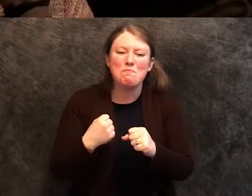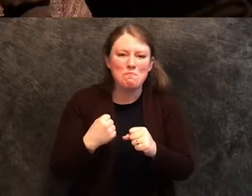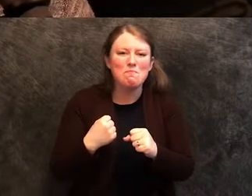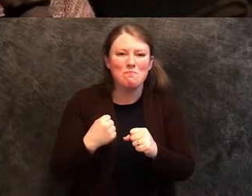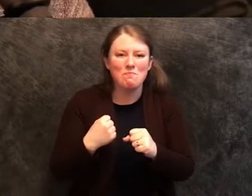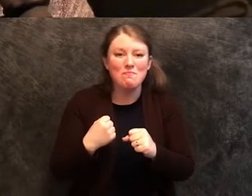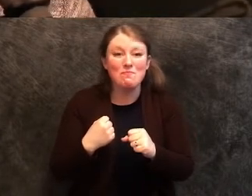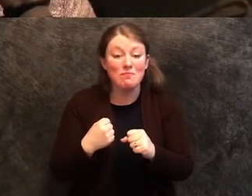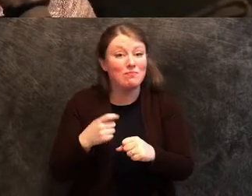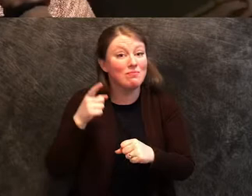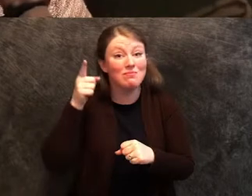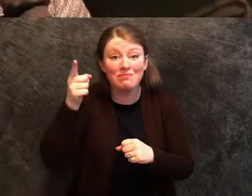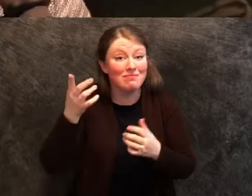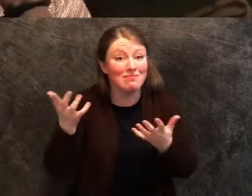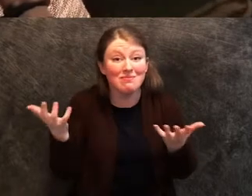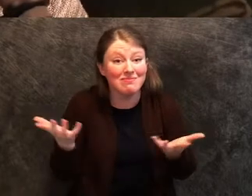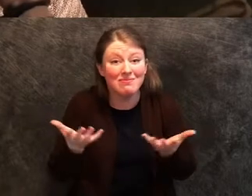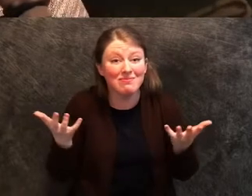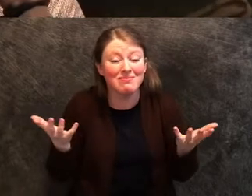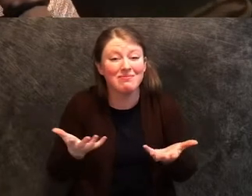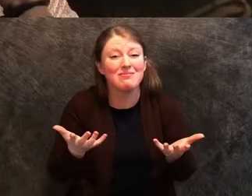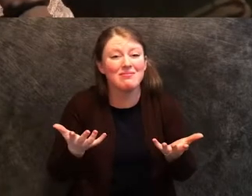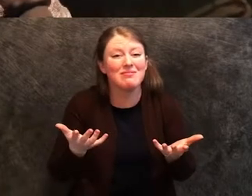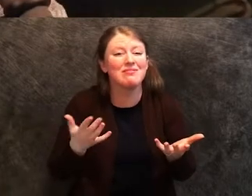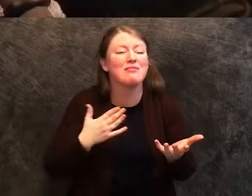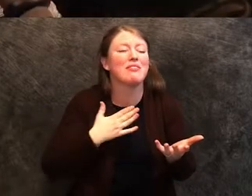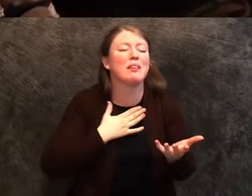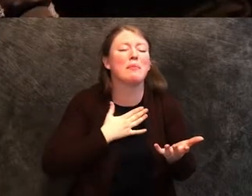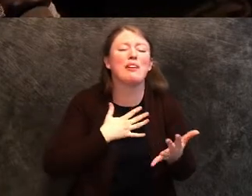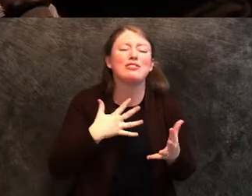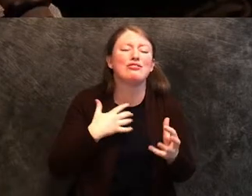Come on, you sing it. Come on, you are. Come on. You are my